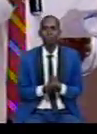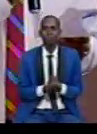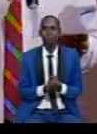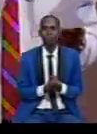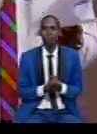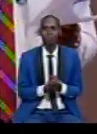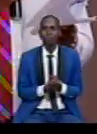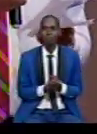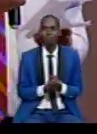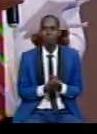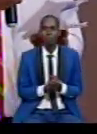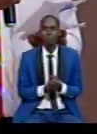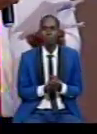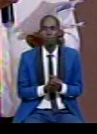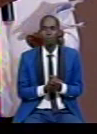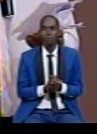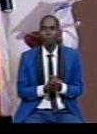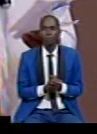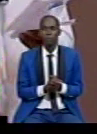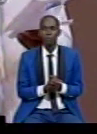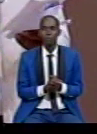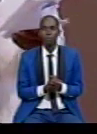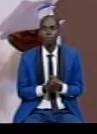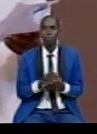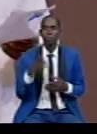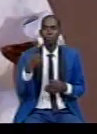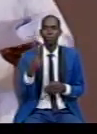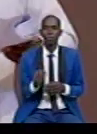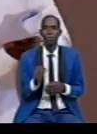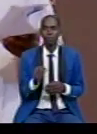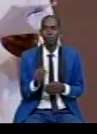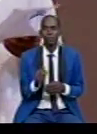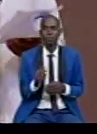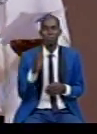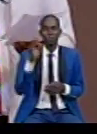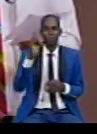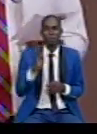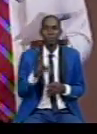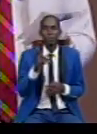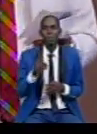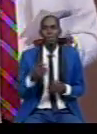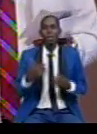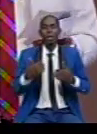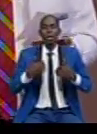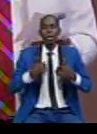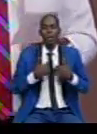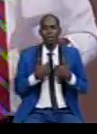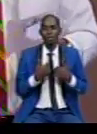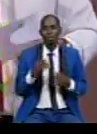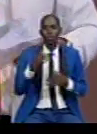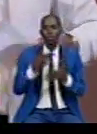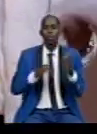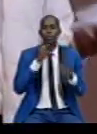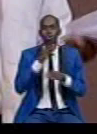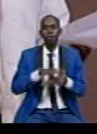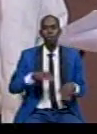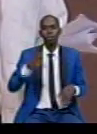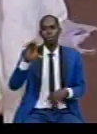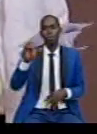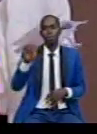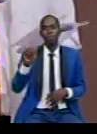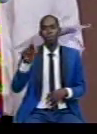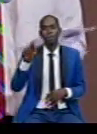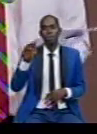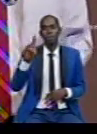You've heard the testimony of our brother. He probably suffered from cardiac arrest, which led to his passing